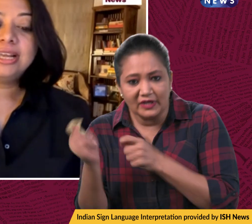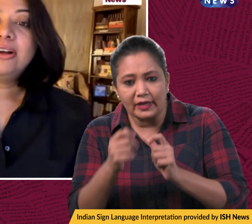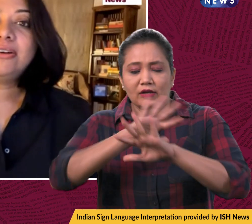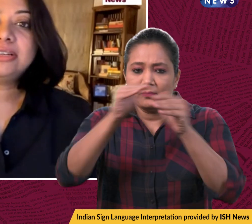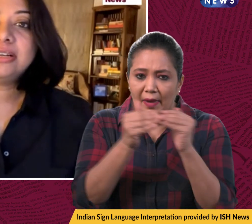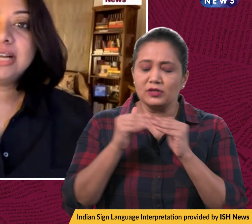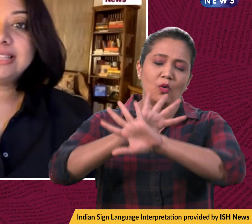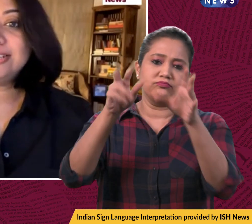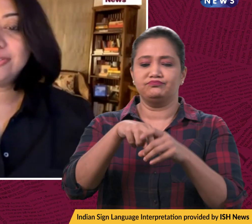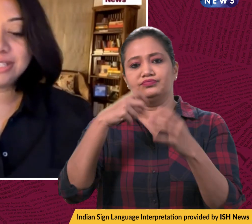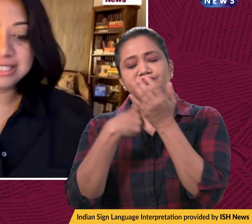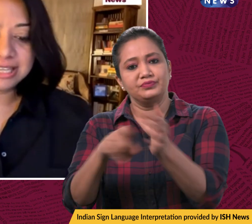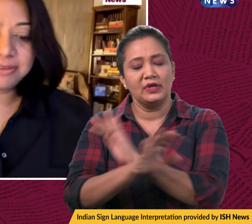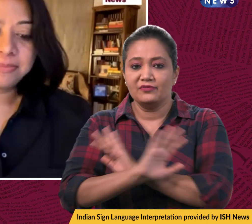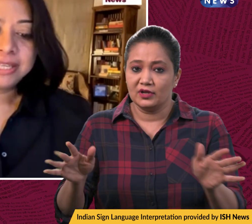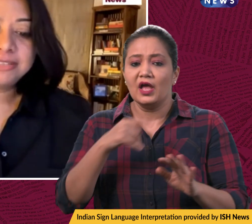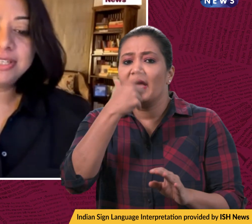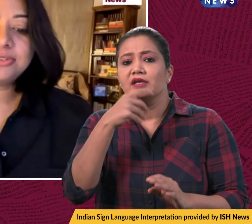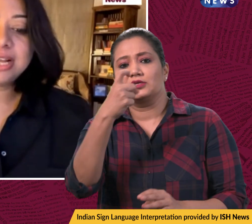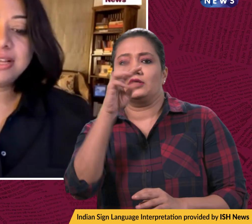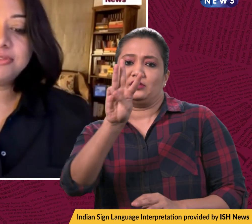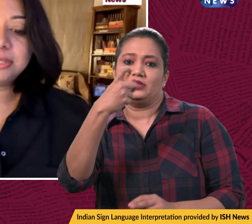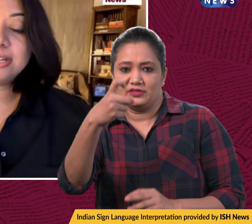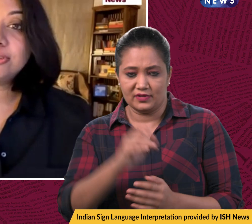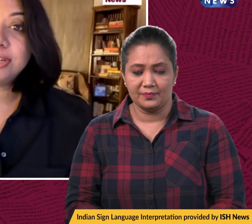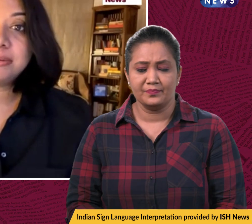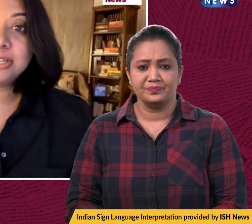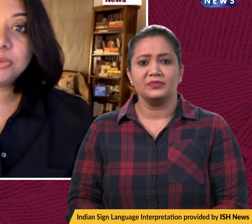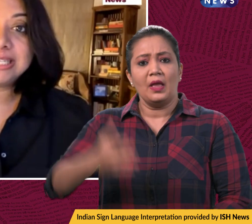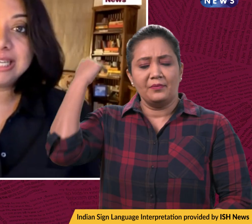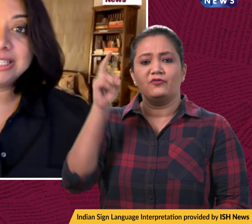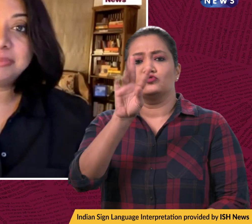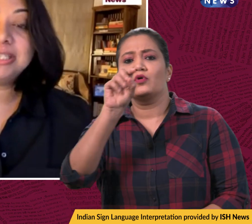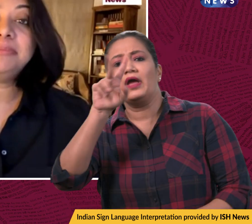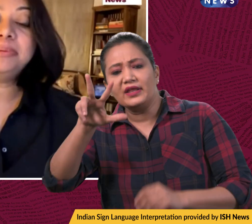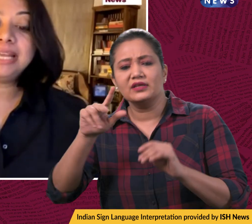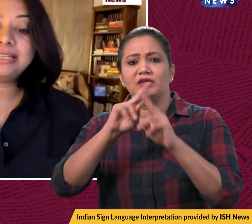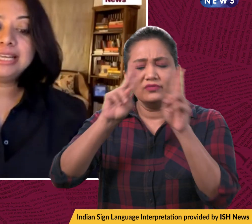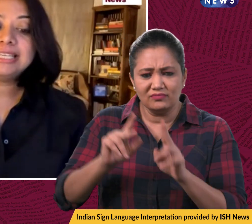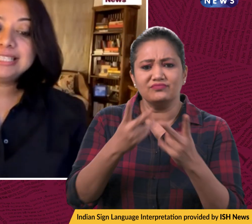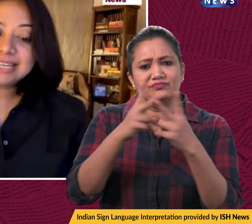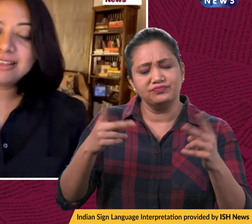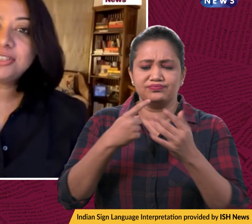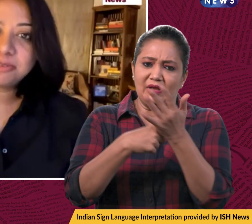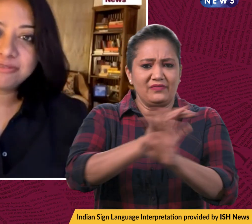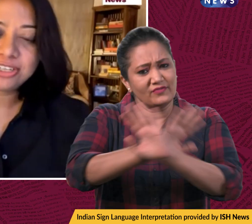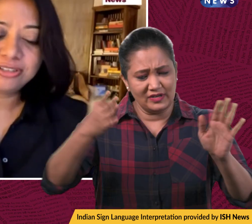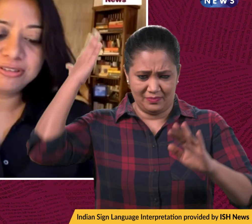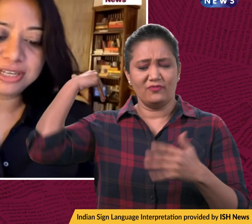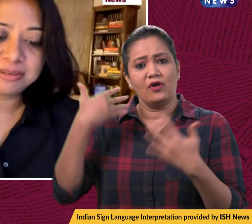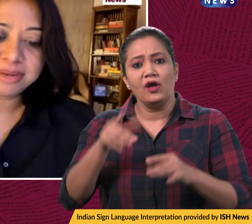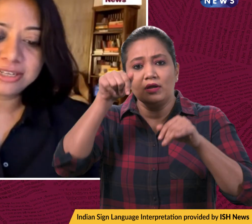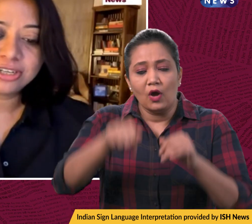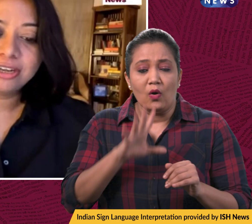cricket at the age of 37. De Villiers retired from international cricket in 2018, but he played his last